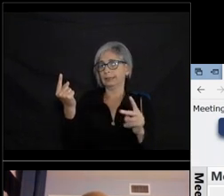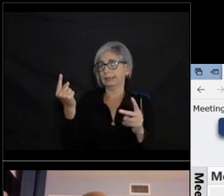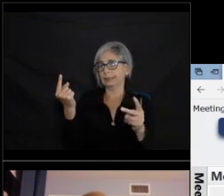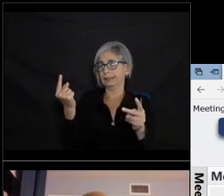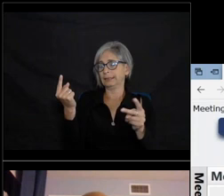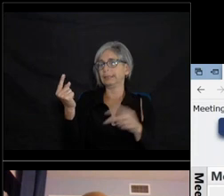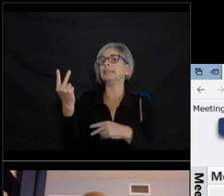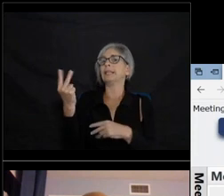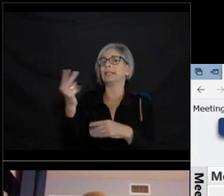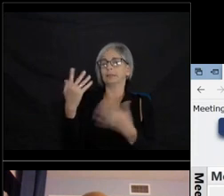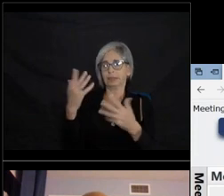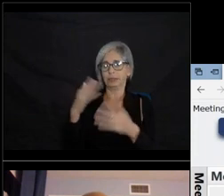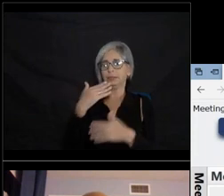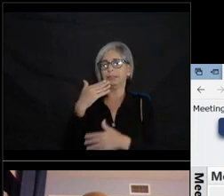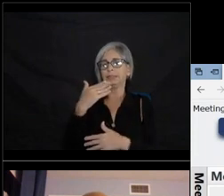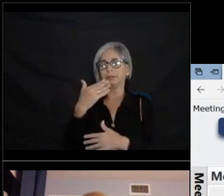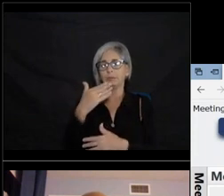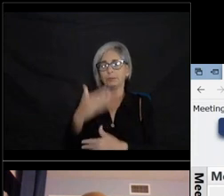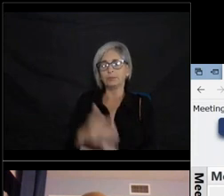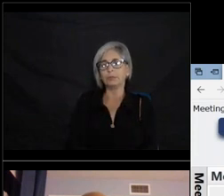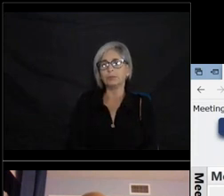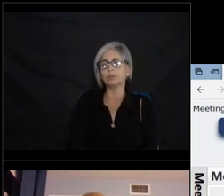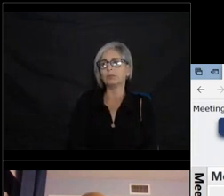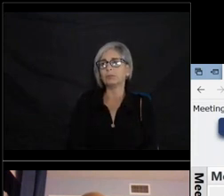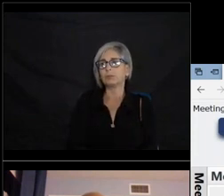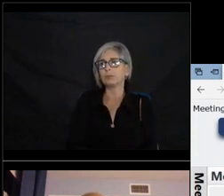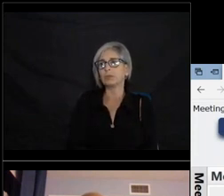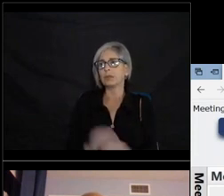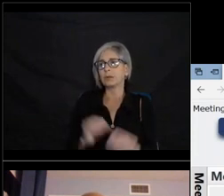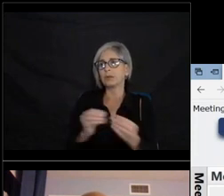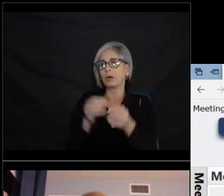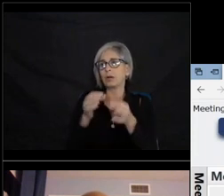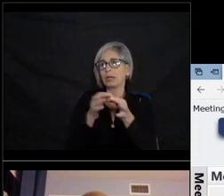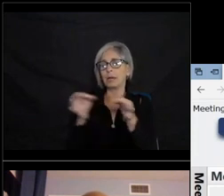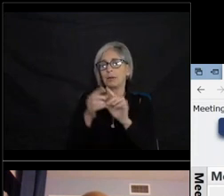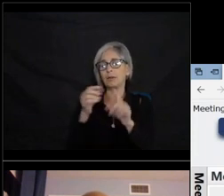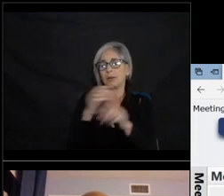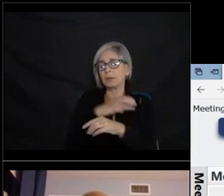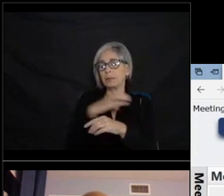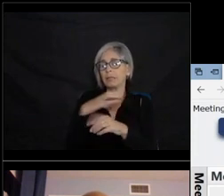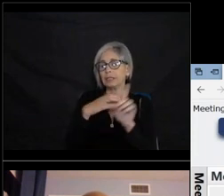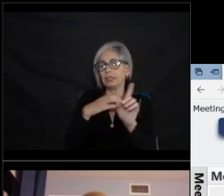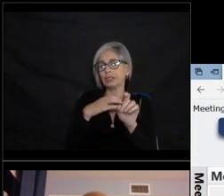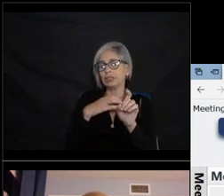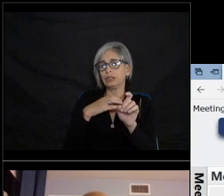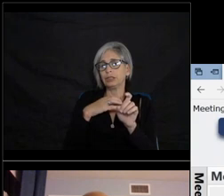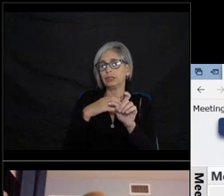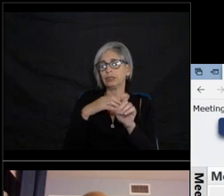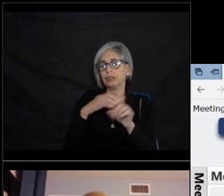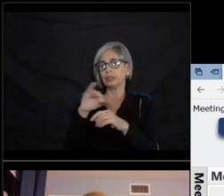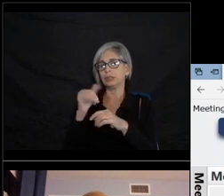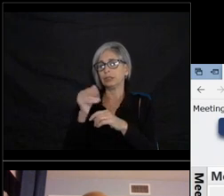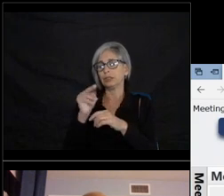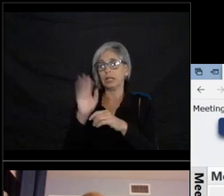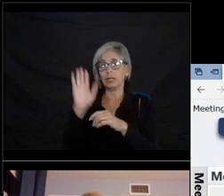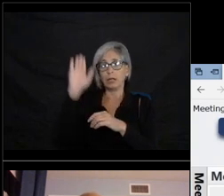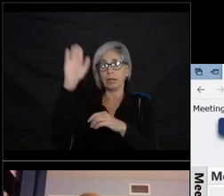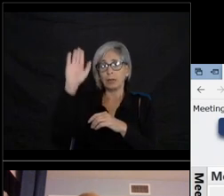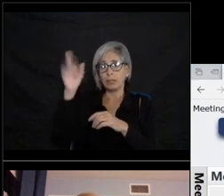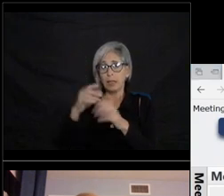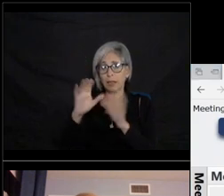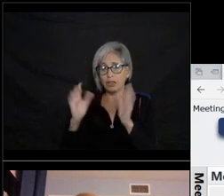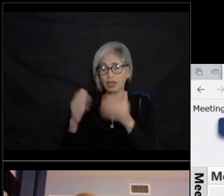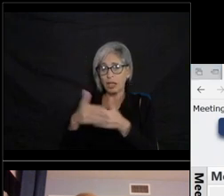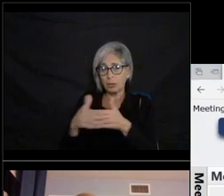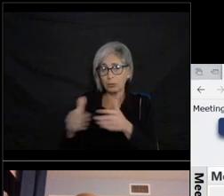Second. Thank you. Is there any further comment from the commission? John, is there anyone with their hand raised